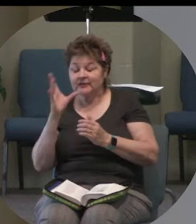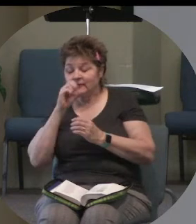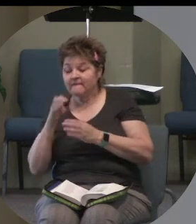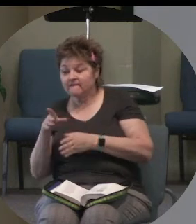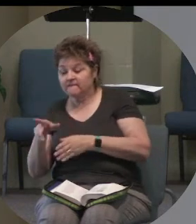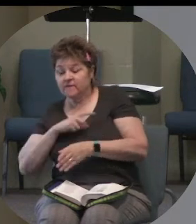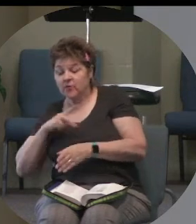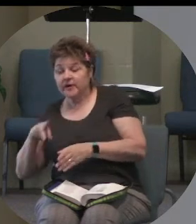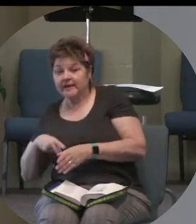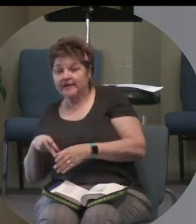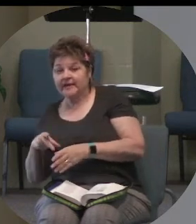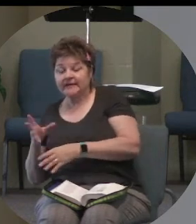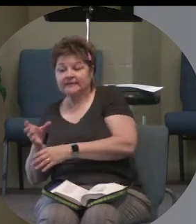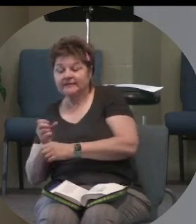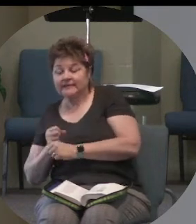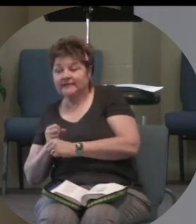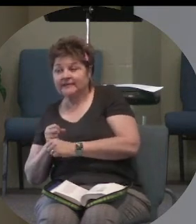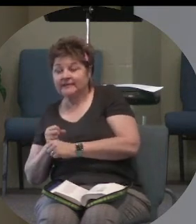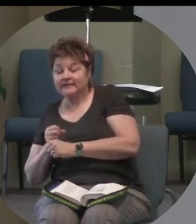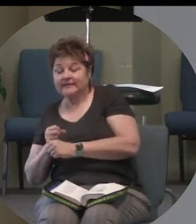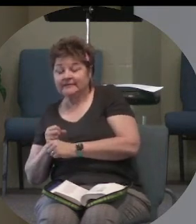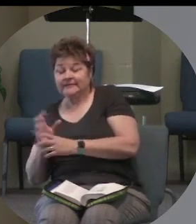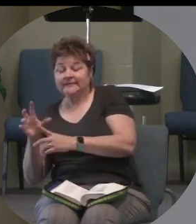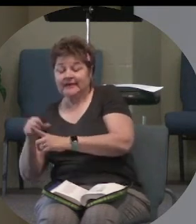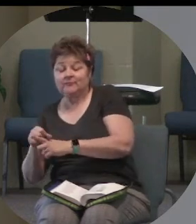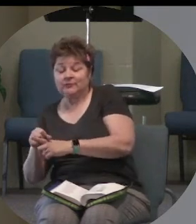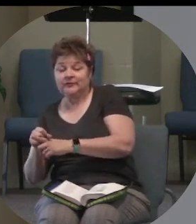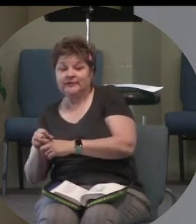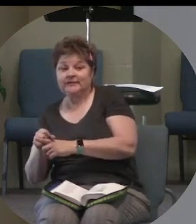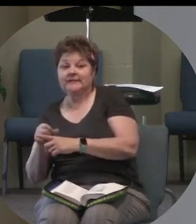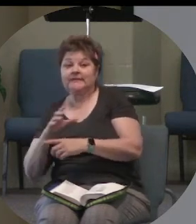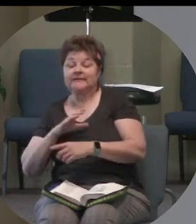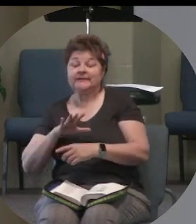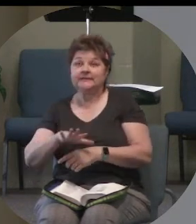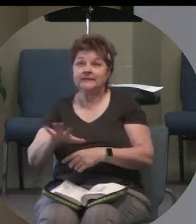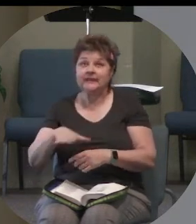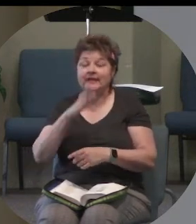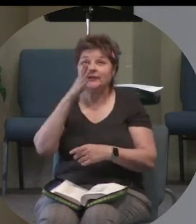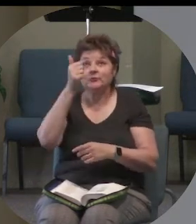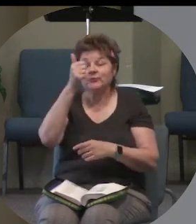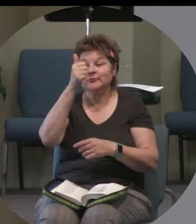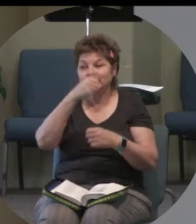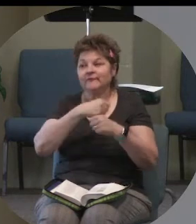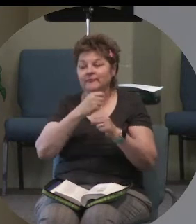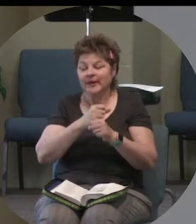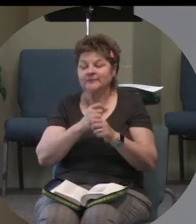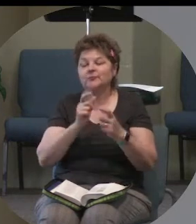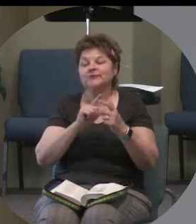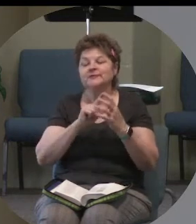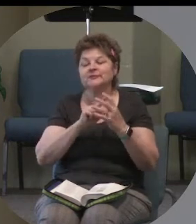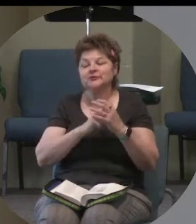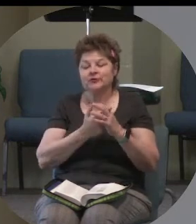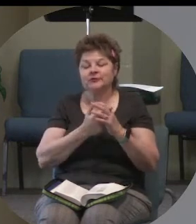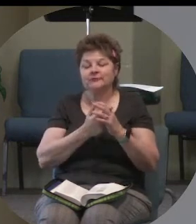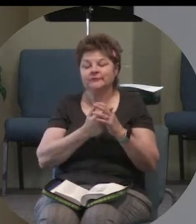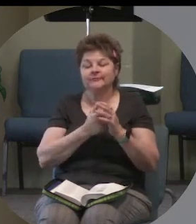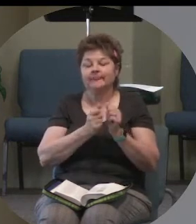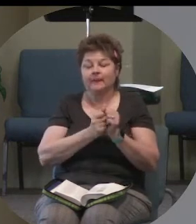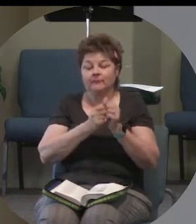capturing was land that you made. So he starts with adoration. So our first thing is